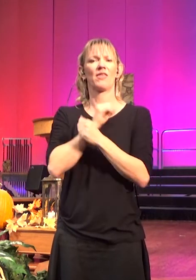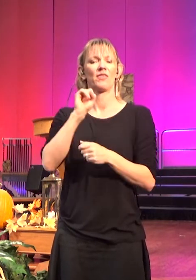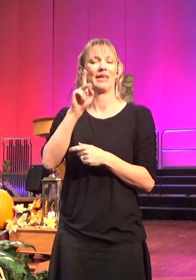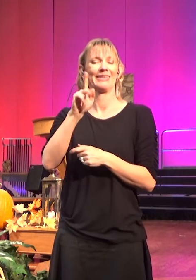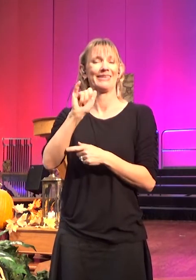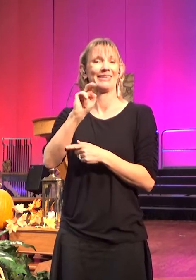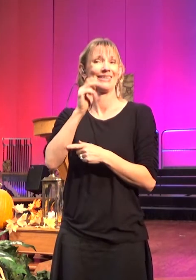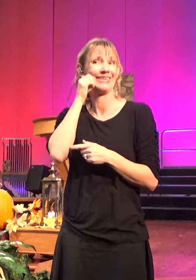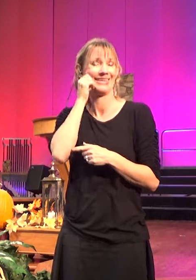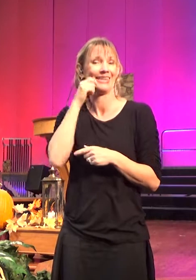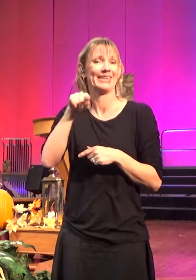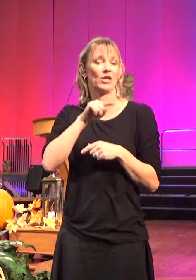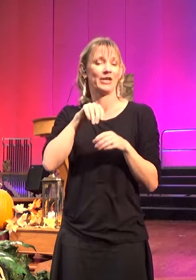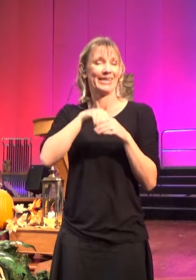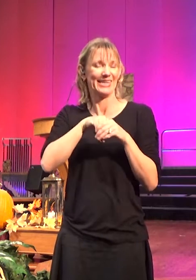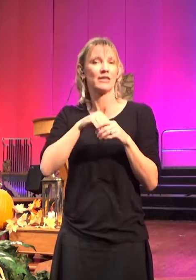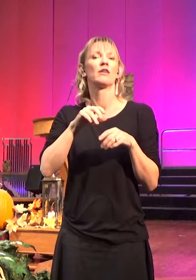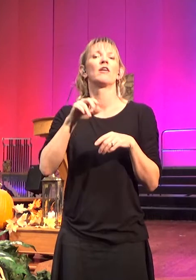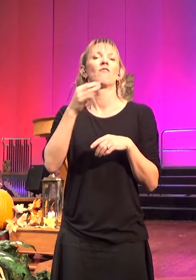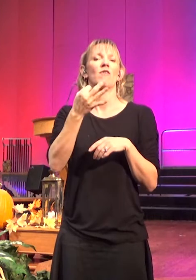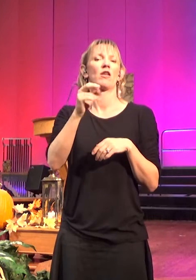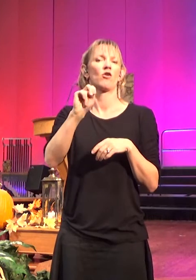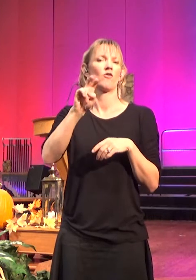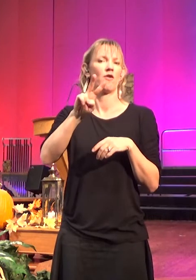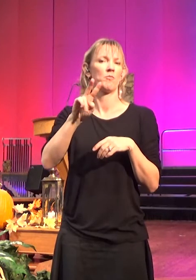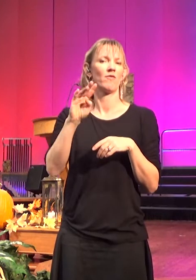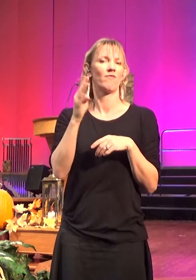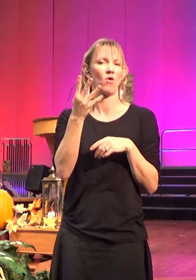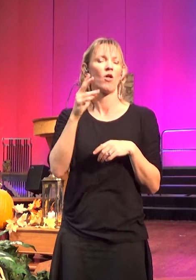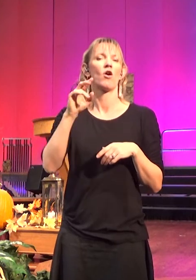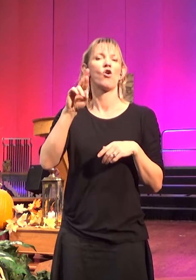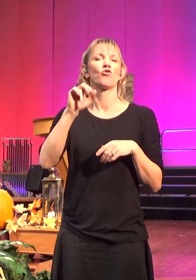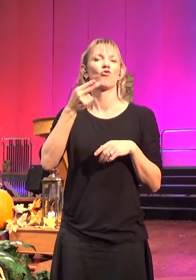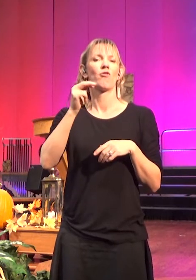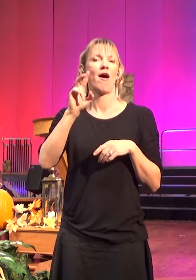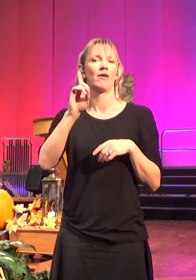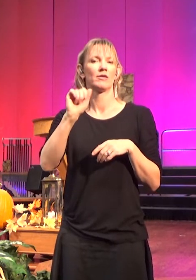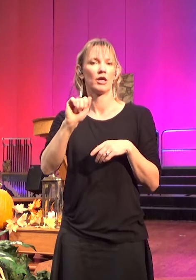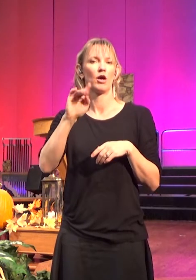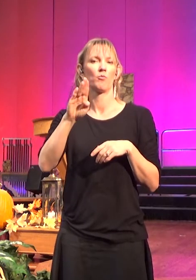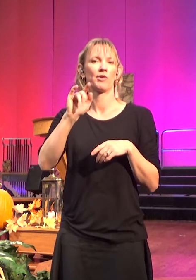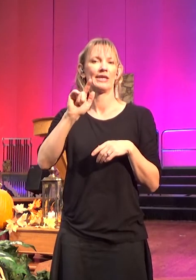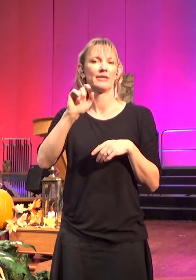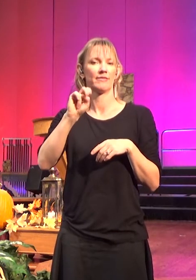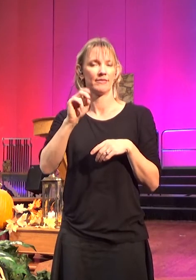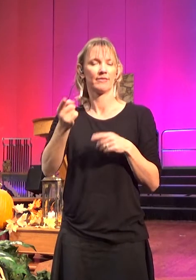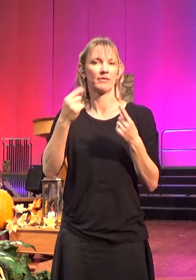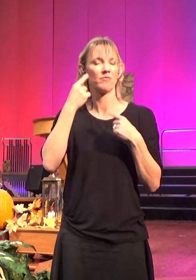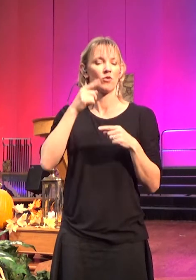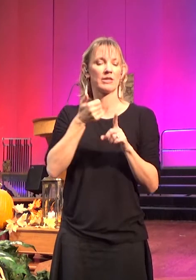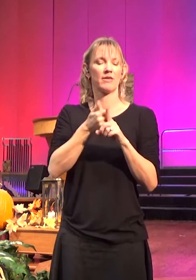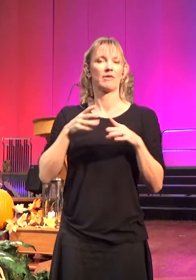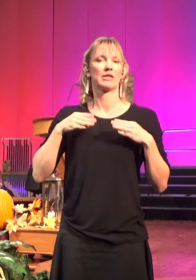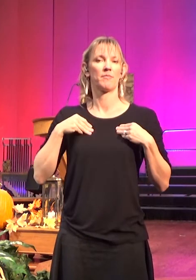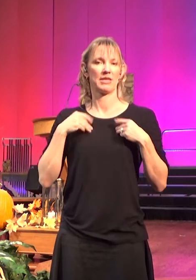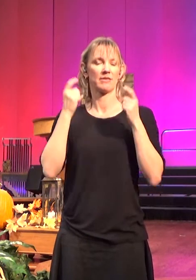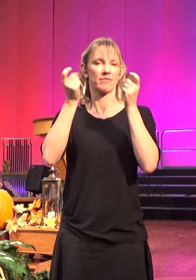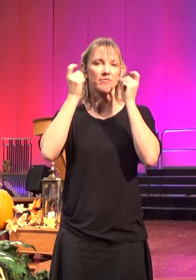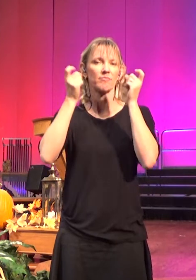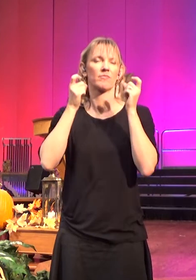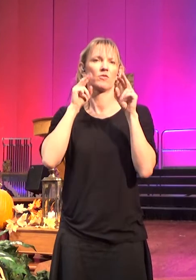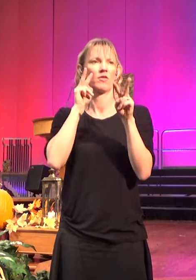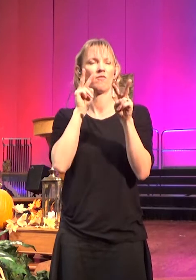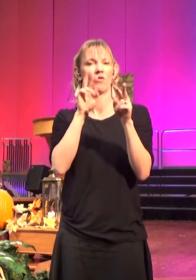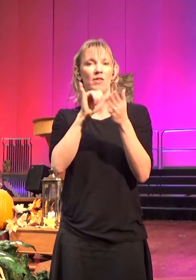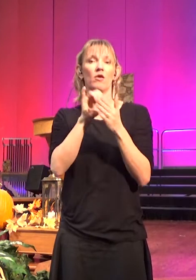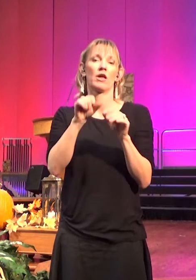support loving the skin that they're in, Friday, November 4th, Rhonda Britton is coming here for a special event, a self-acceptance